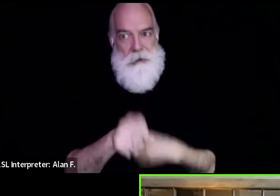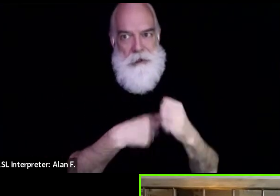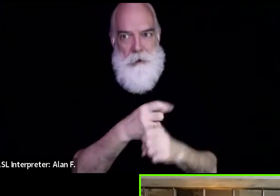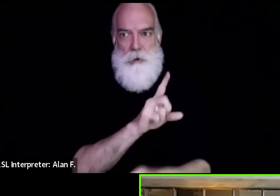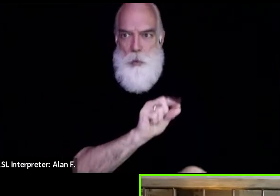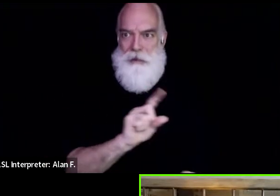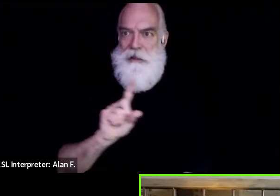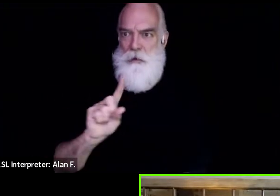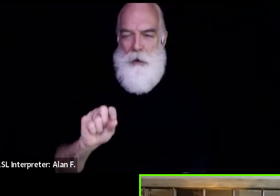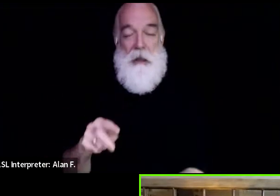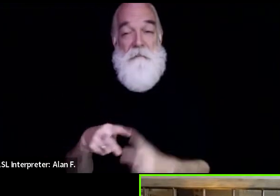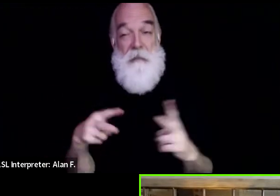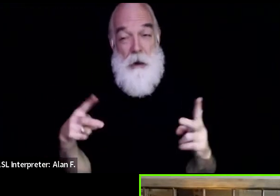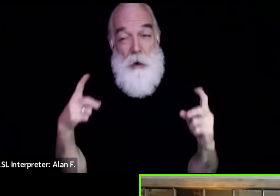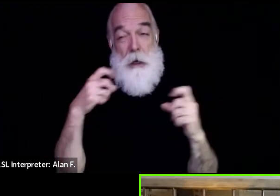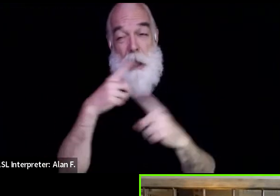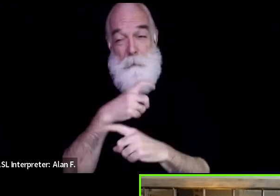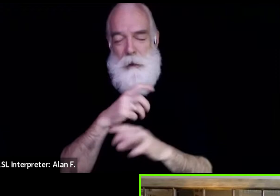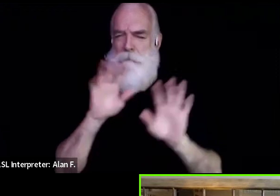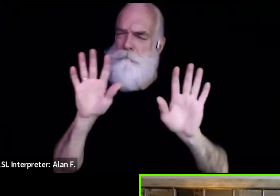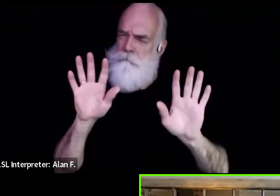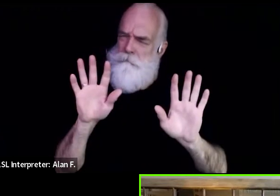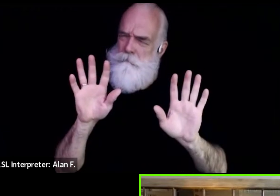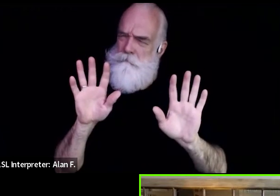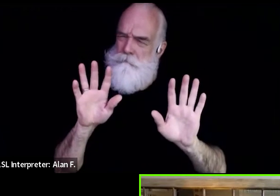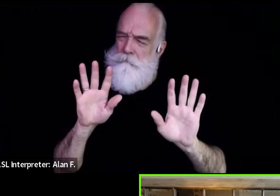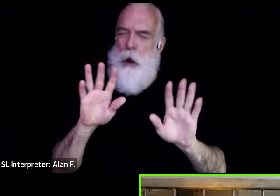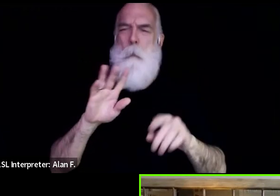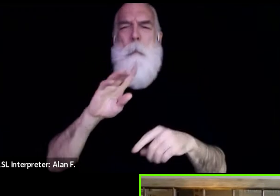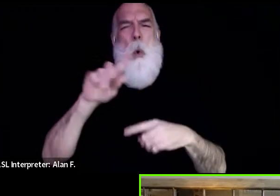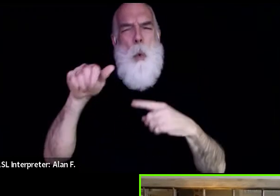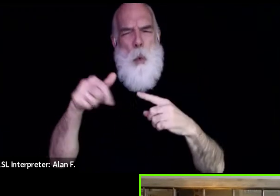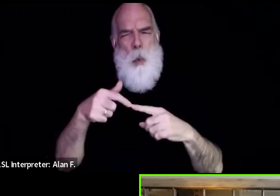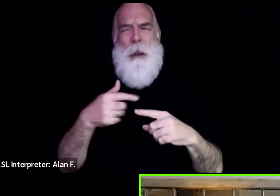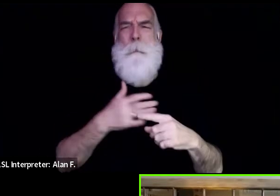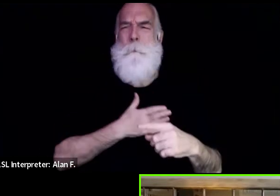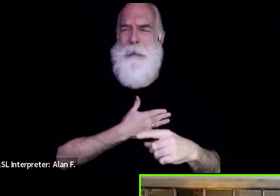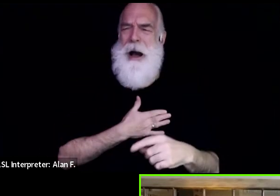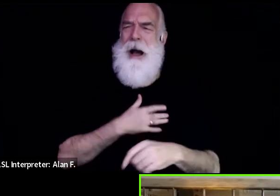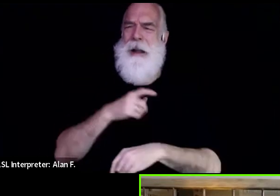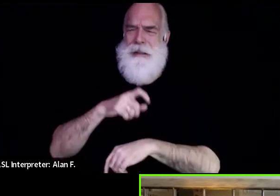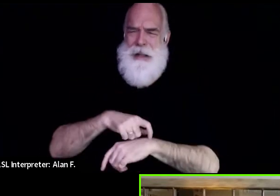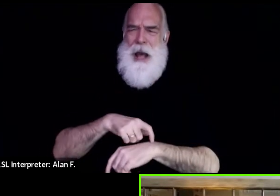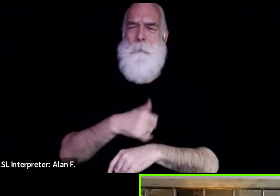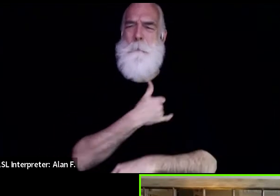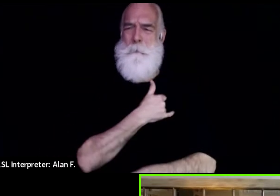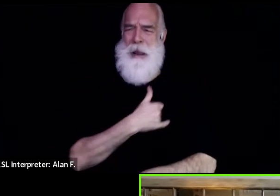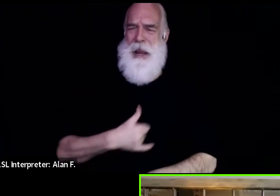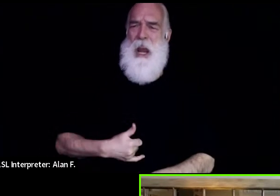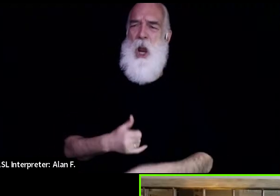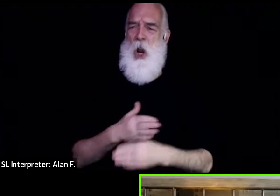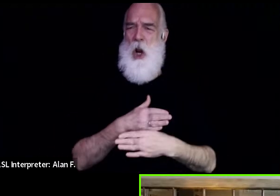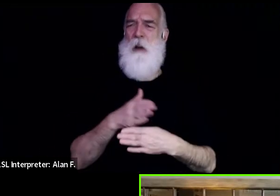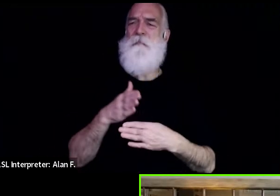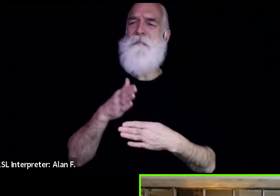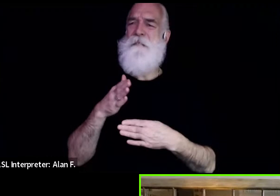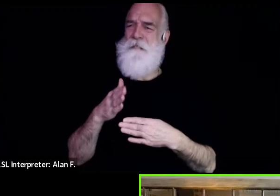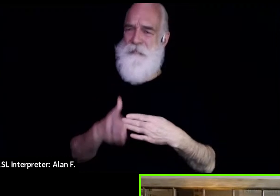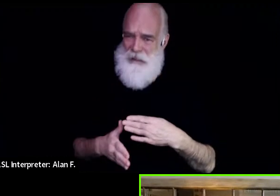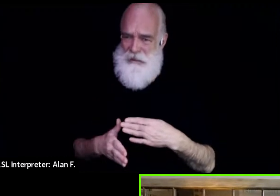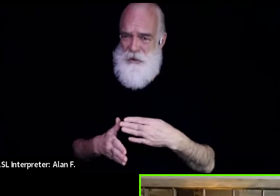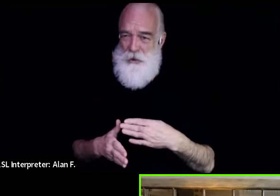but I'm happy to say that by the time I left as mayor, I really believe that those